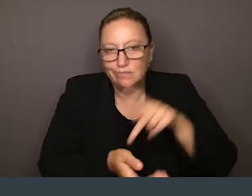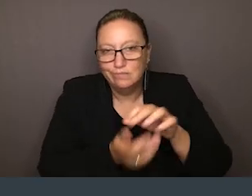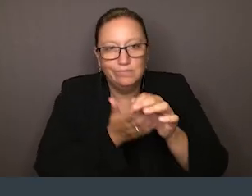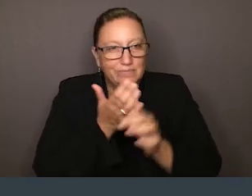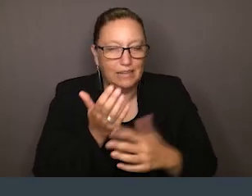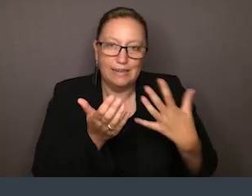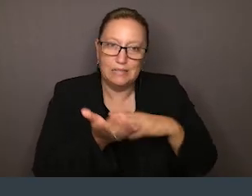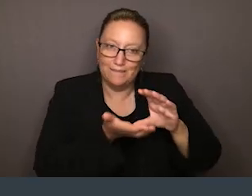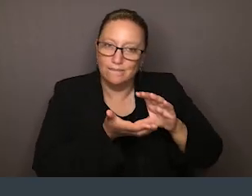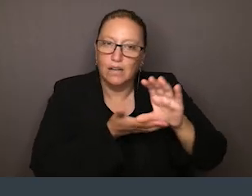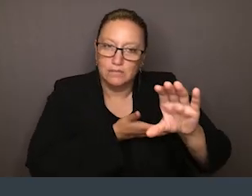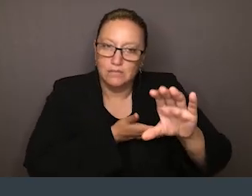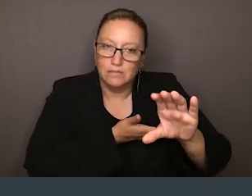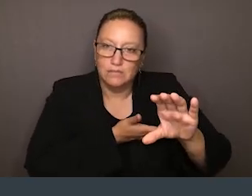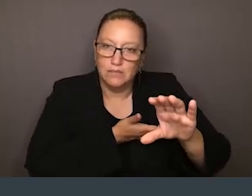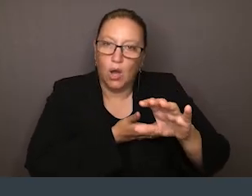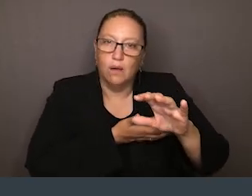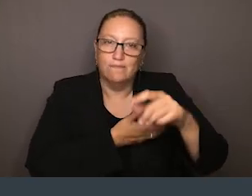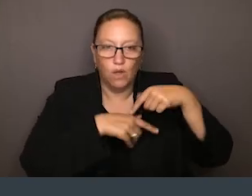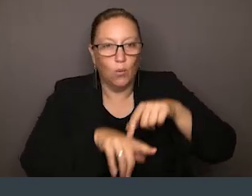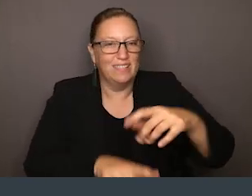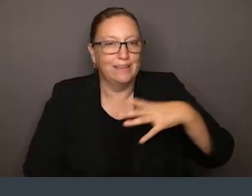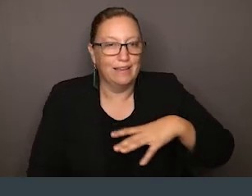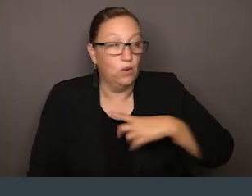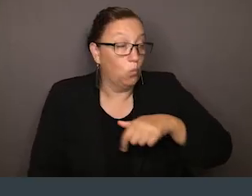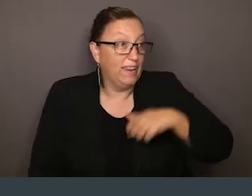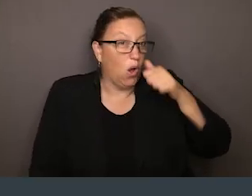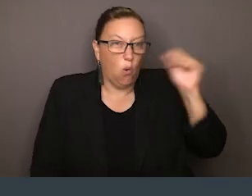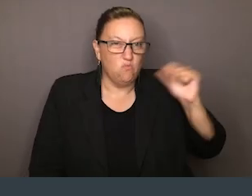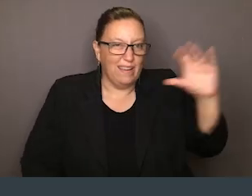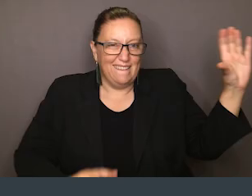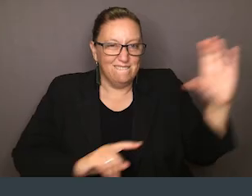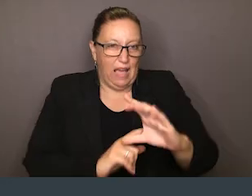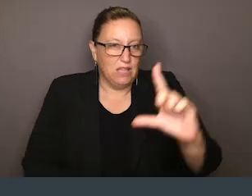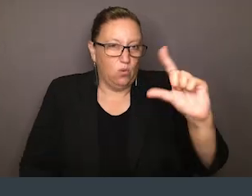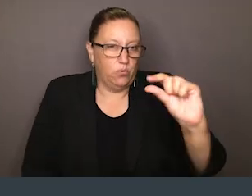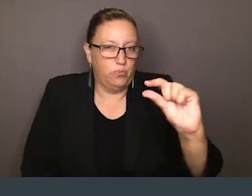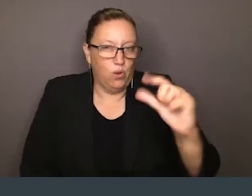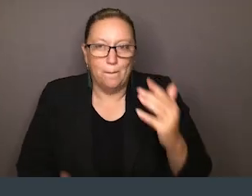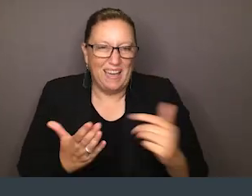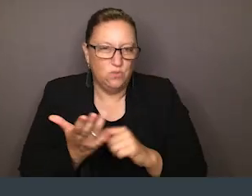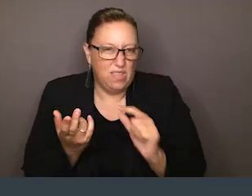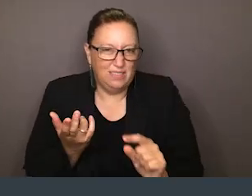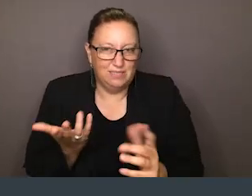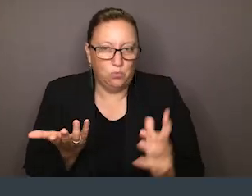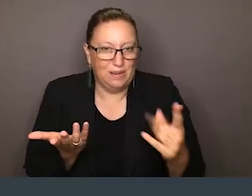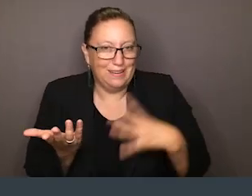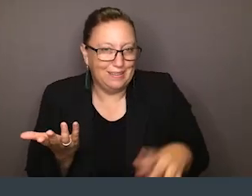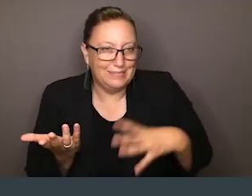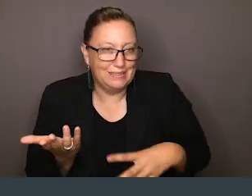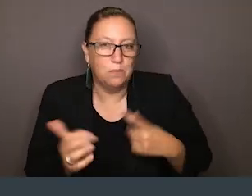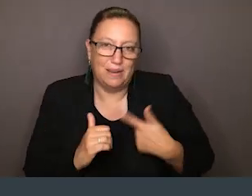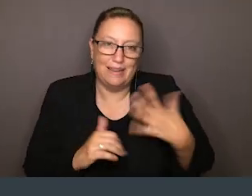need. And we know that there's underinvestment, so we're arguing for better investment in intellectual disability